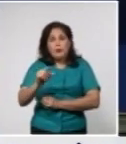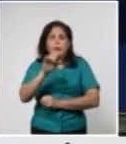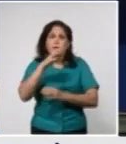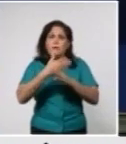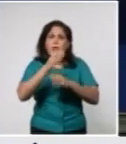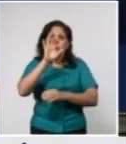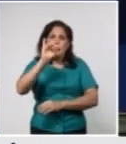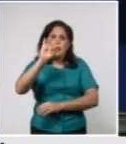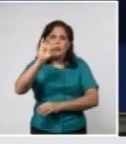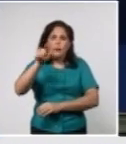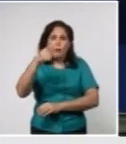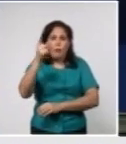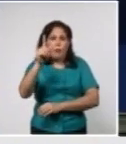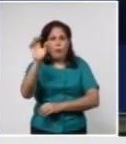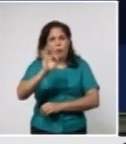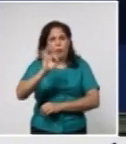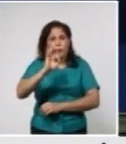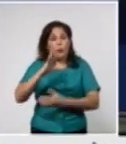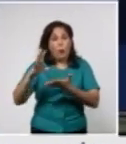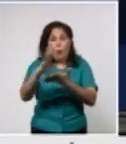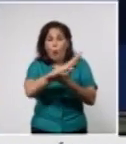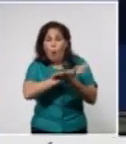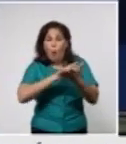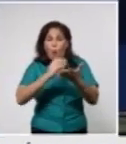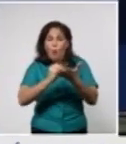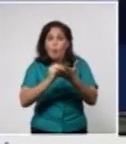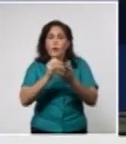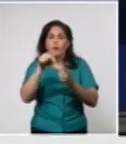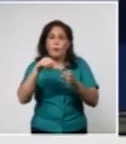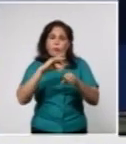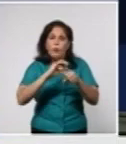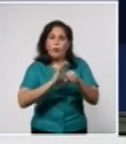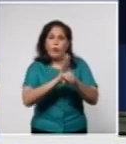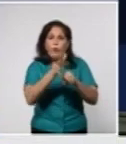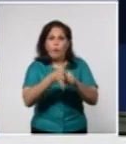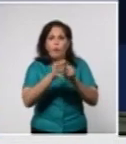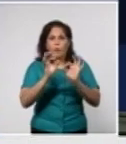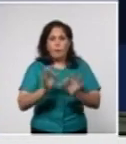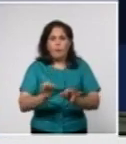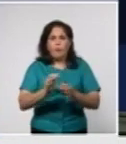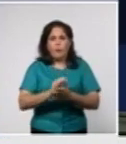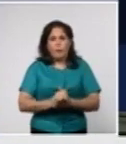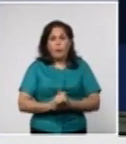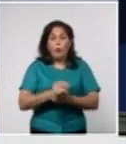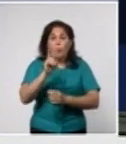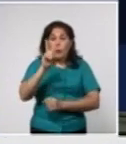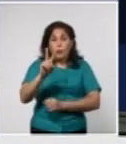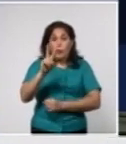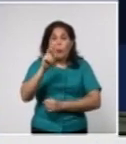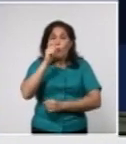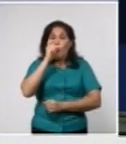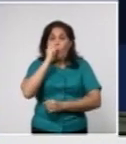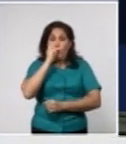unchanged, 160 persons, which is 7.1% of all confirmed